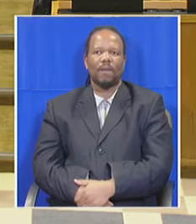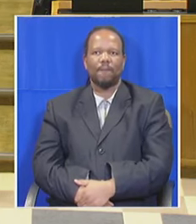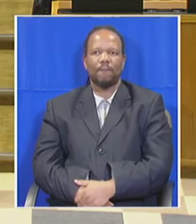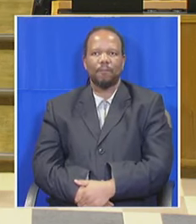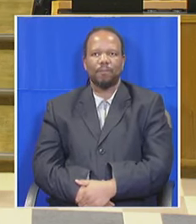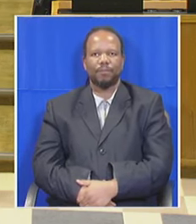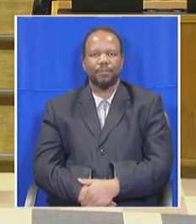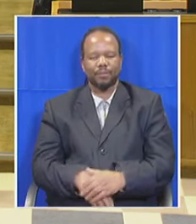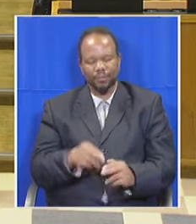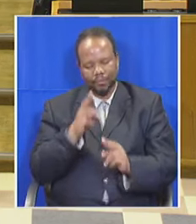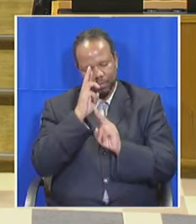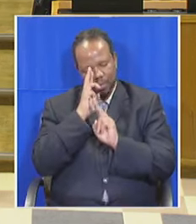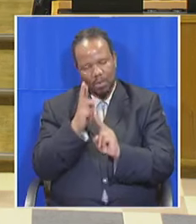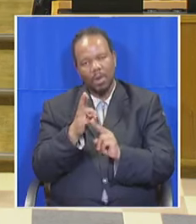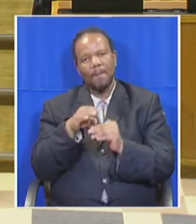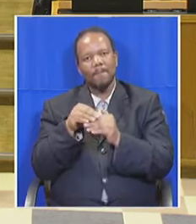Honorable Member, IFP.